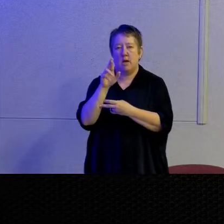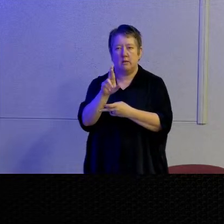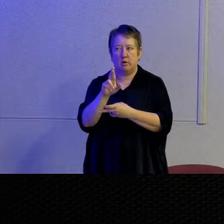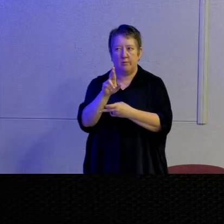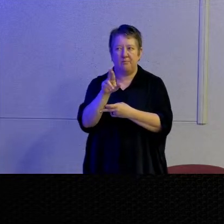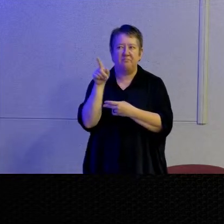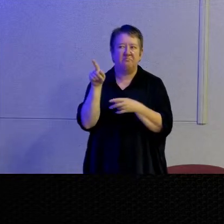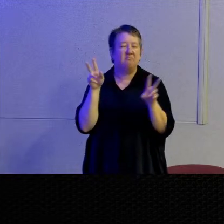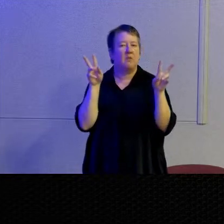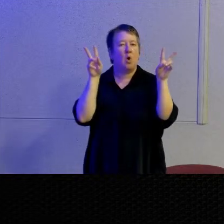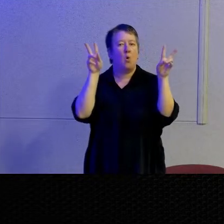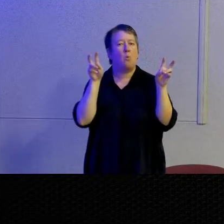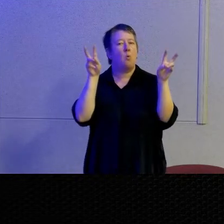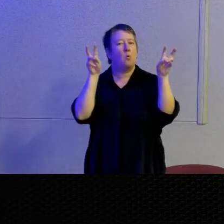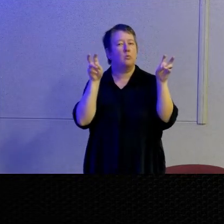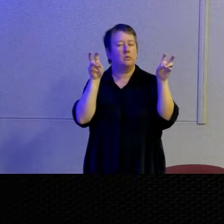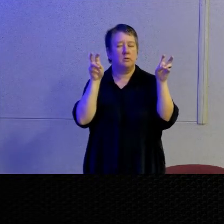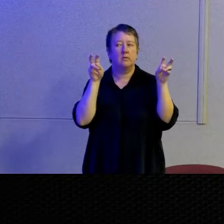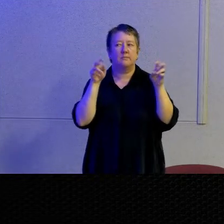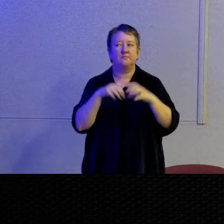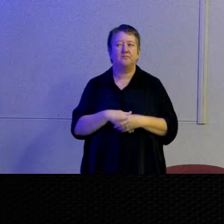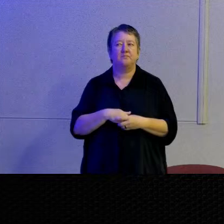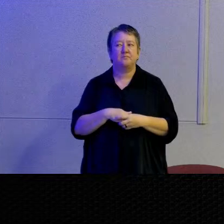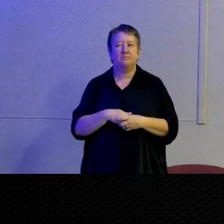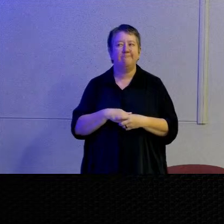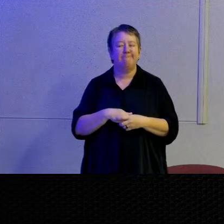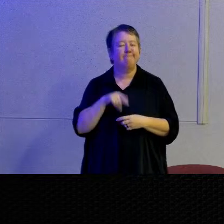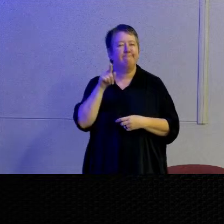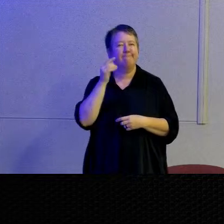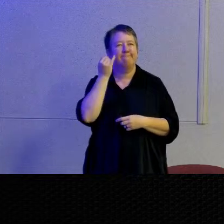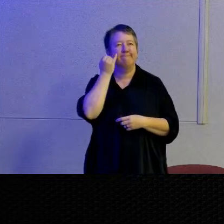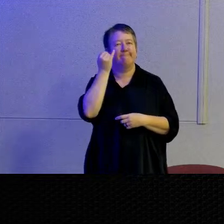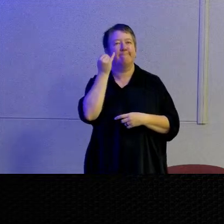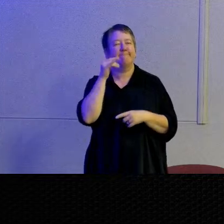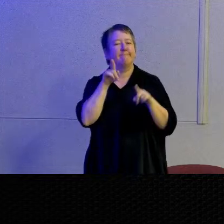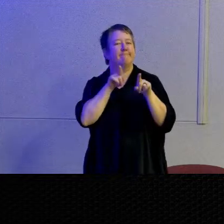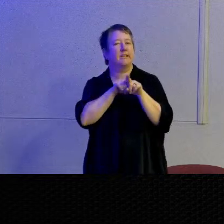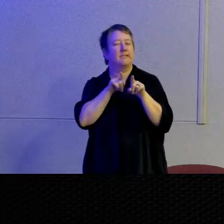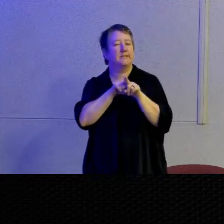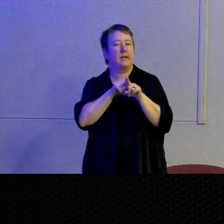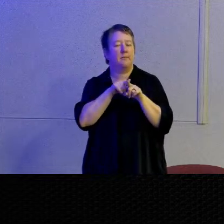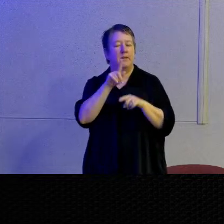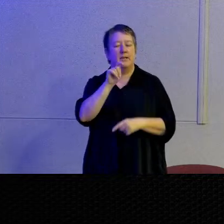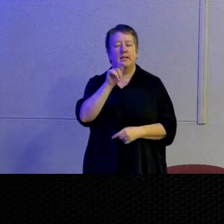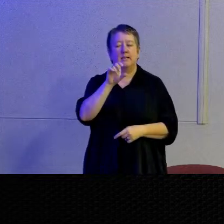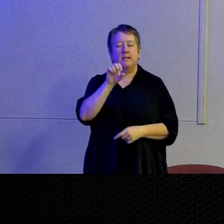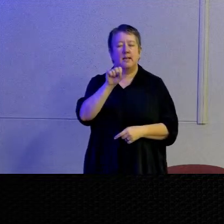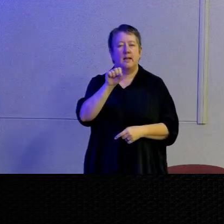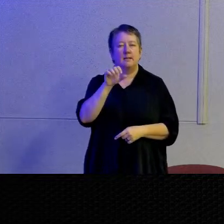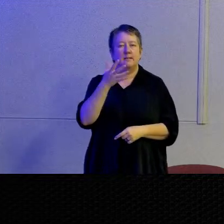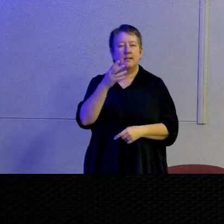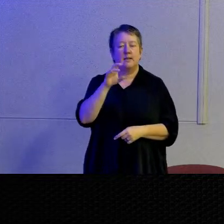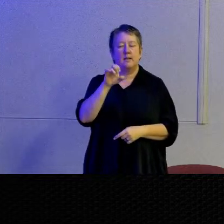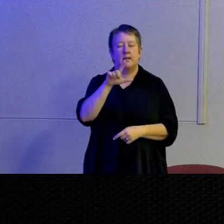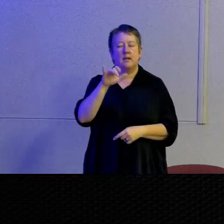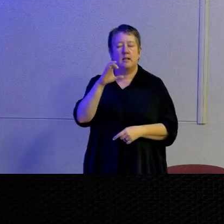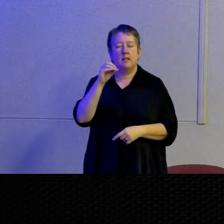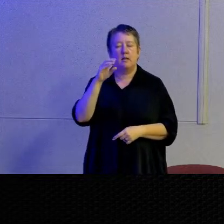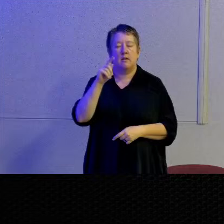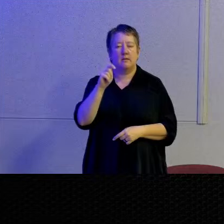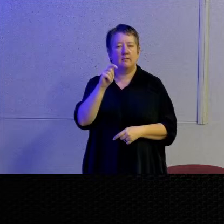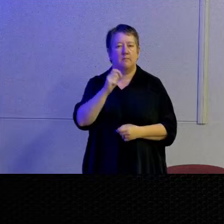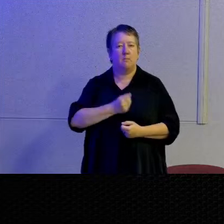got a quotation here which expresses that thought. It's a poem by T.S. Eliot. To make an